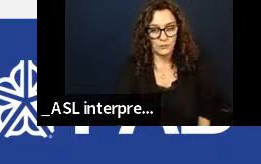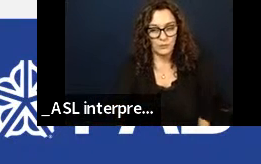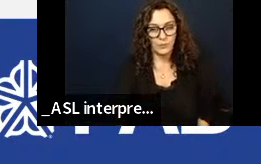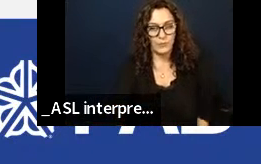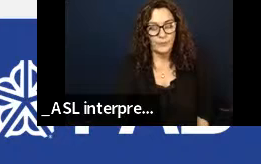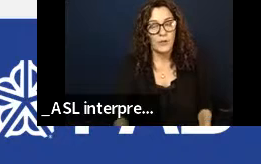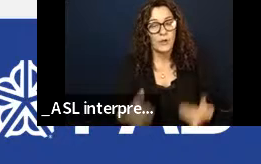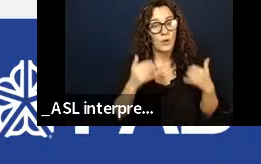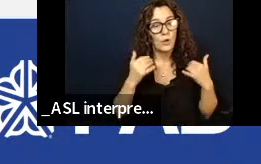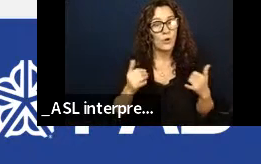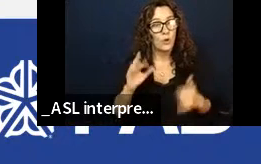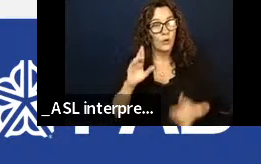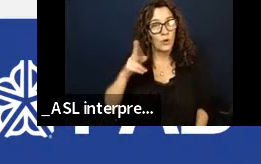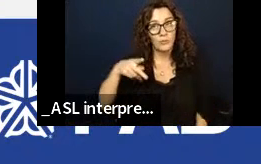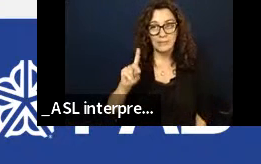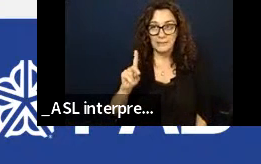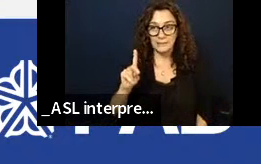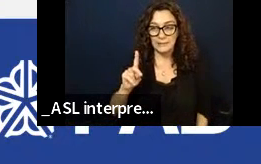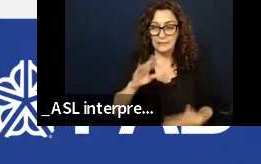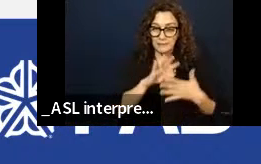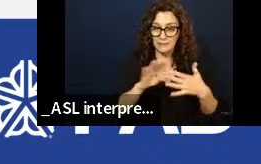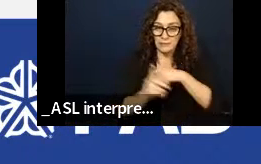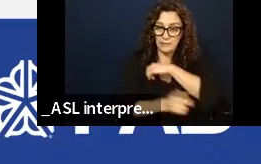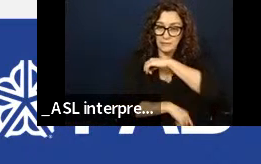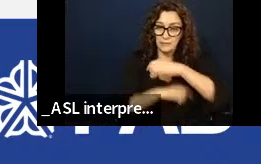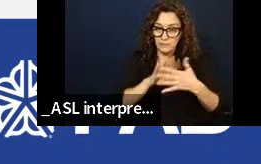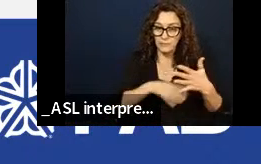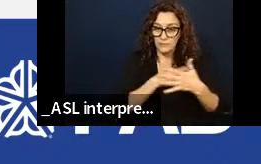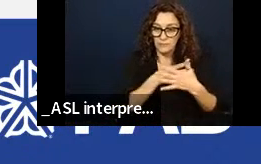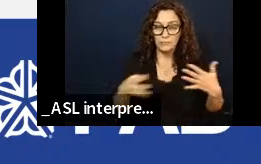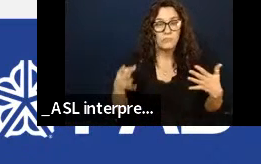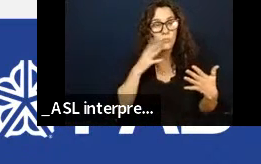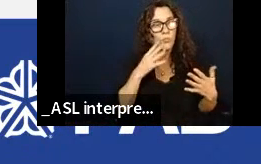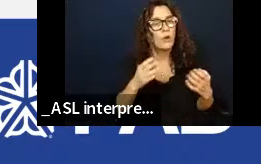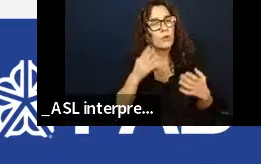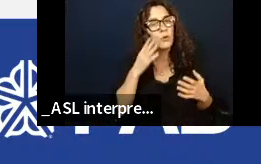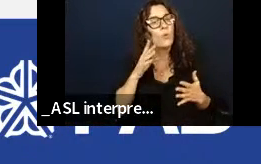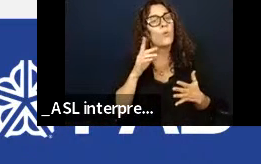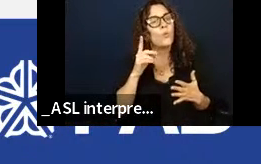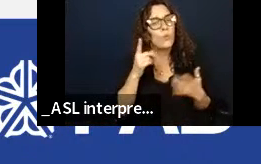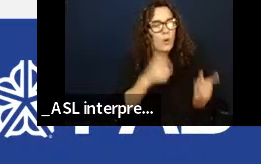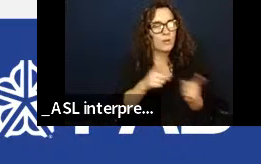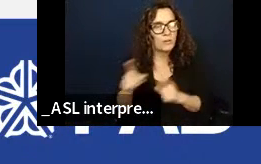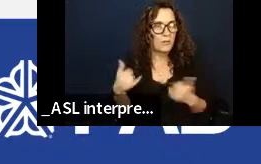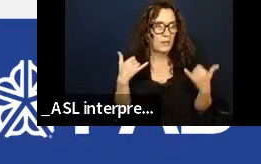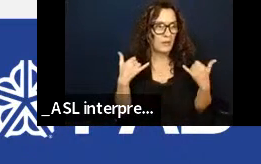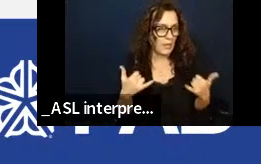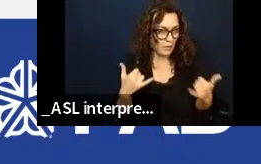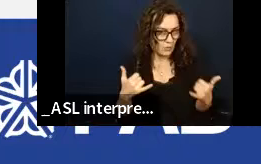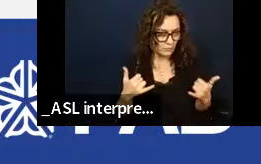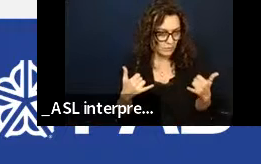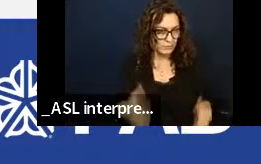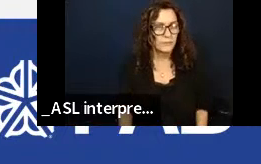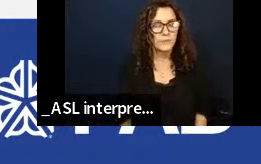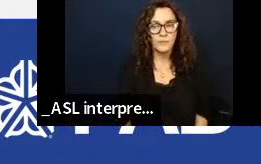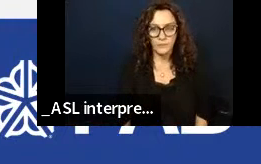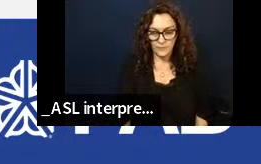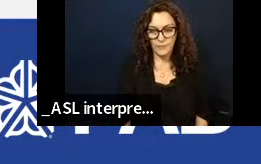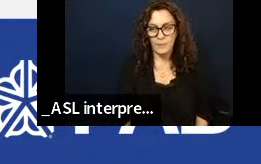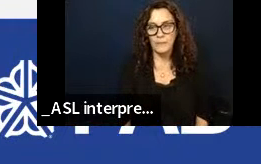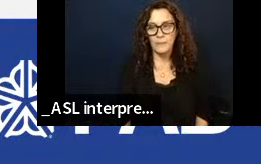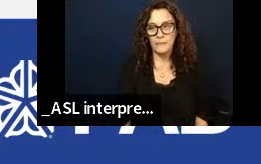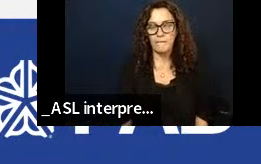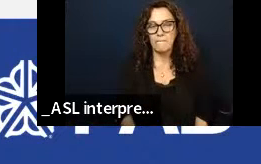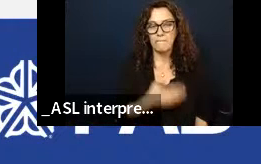So what is currently effective when it comes to officer discipline and misconduct here in Rochester. So